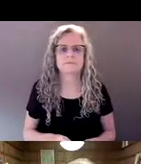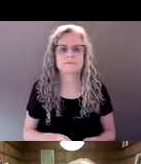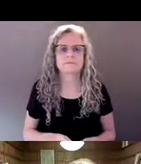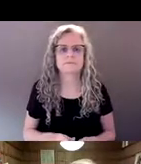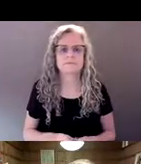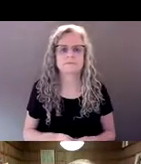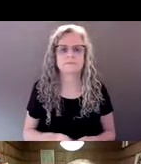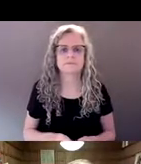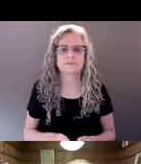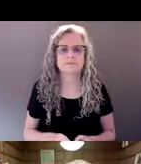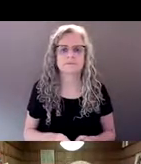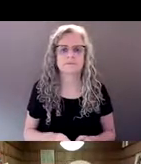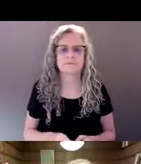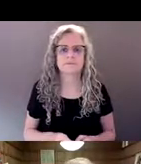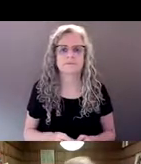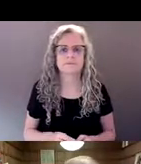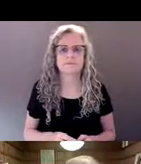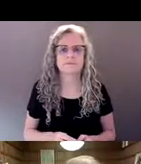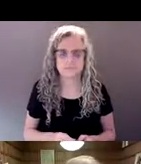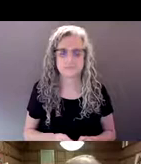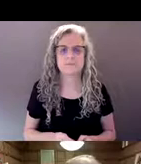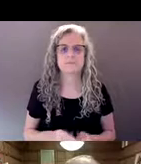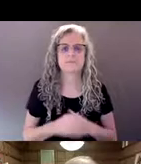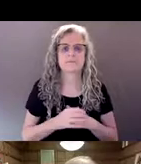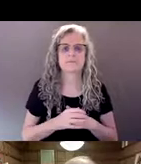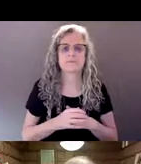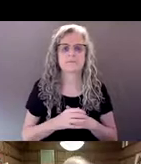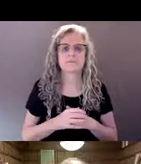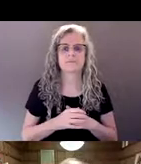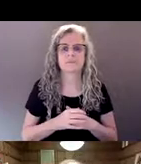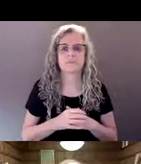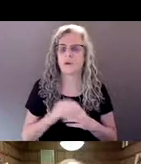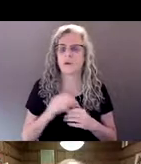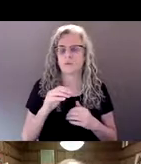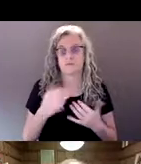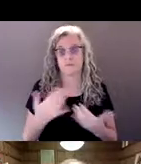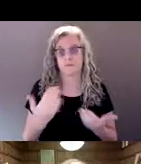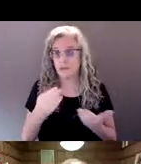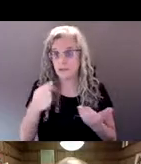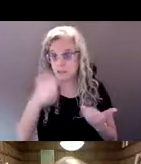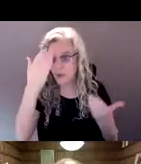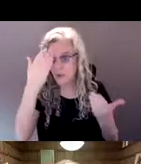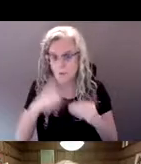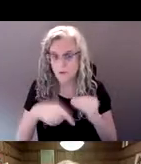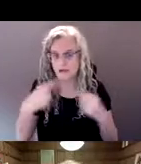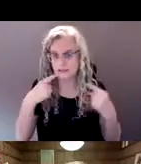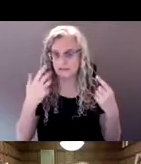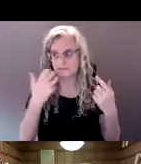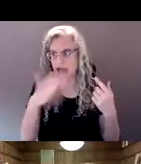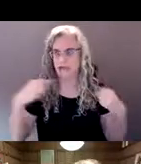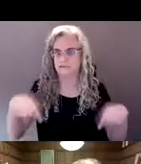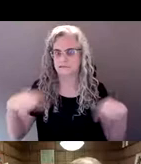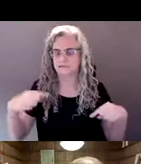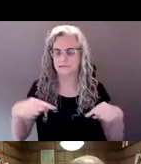The furious controversy that is right now raging, you may not have heard of this controversy, so it may be not that furious, but